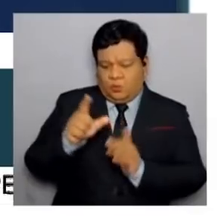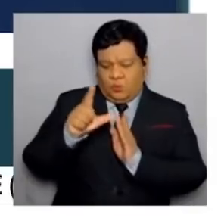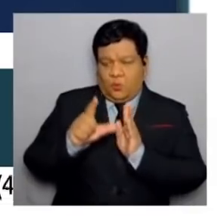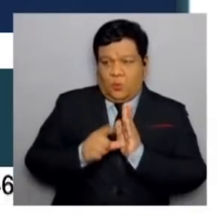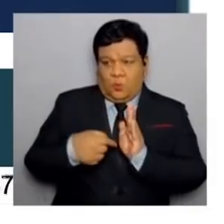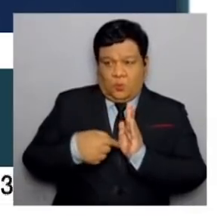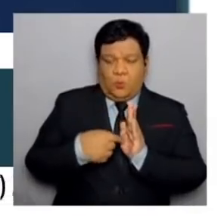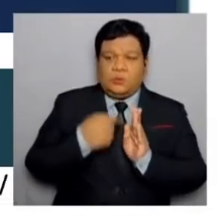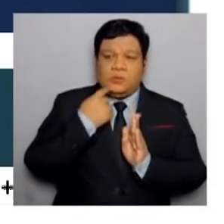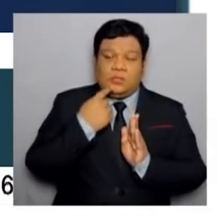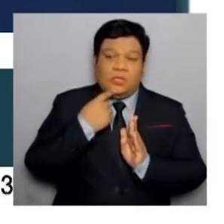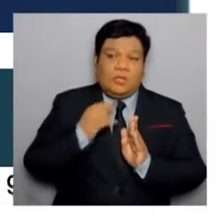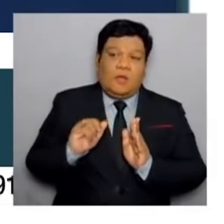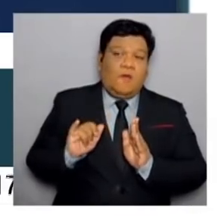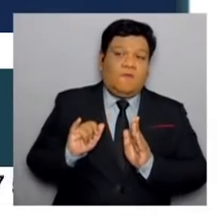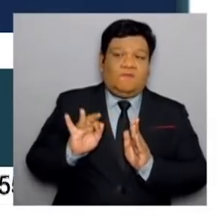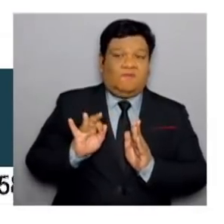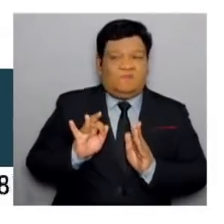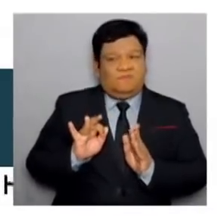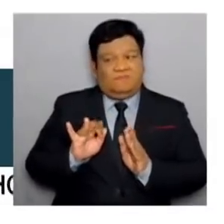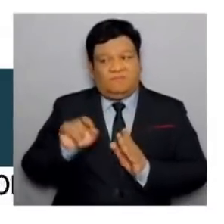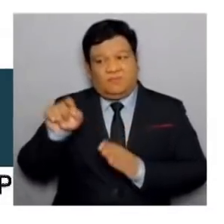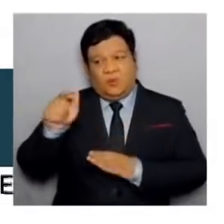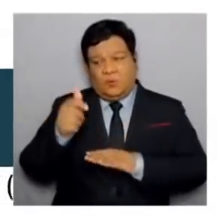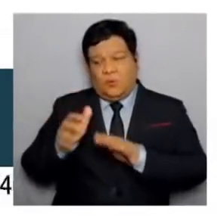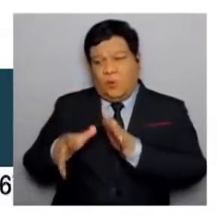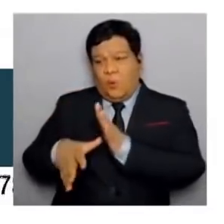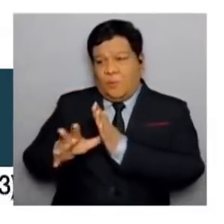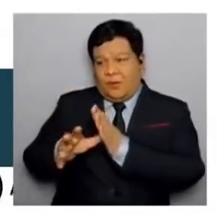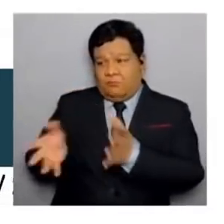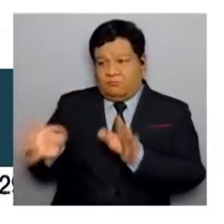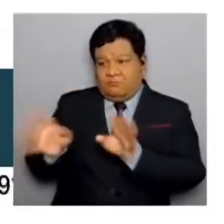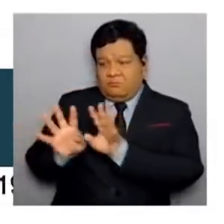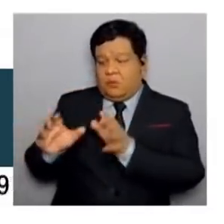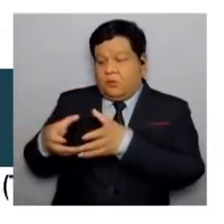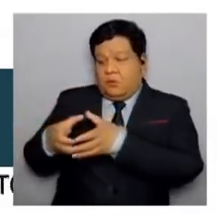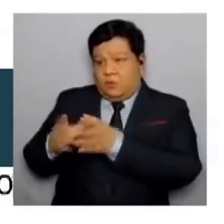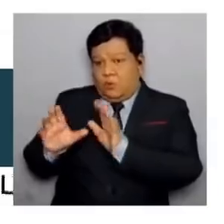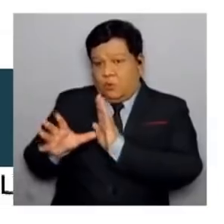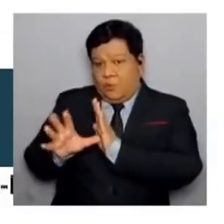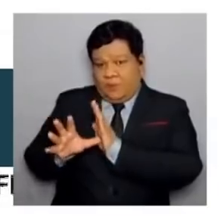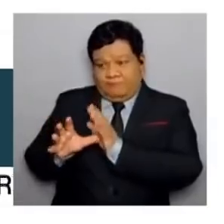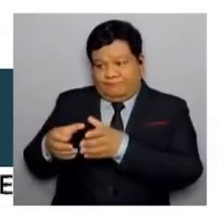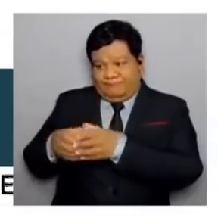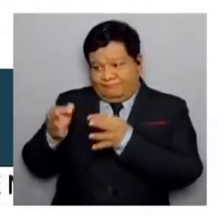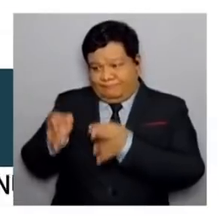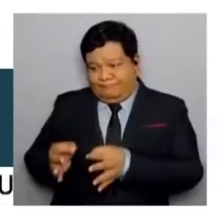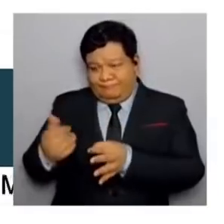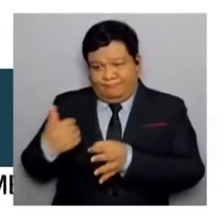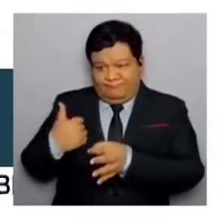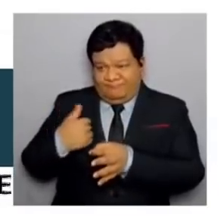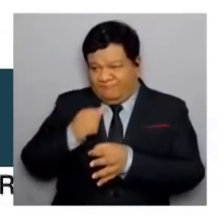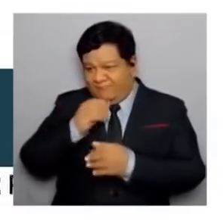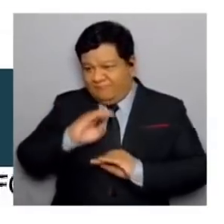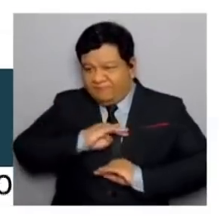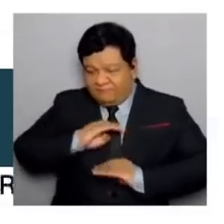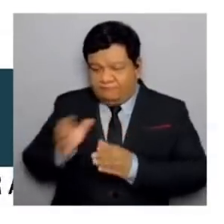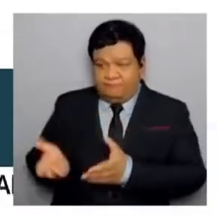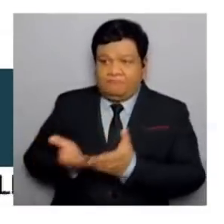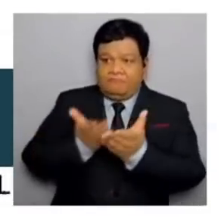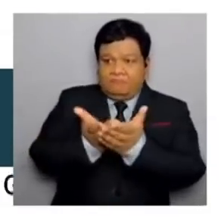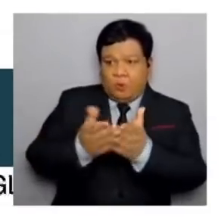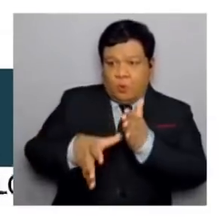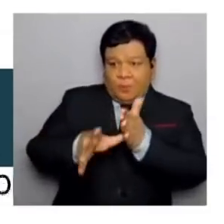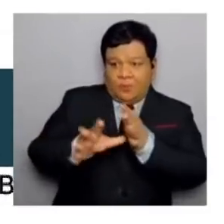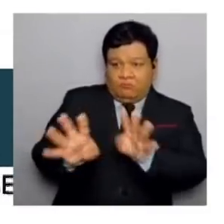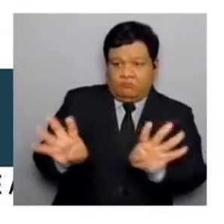na hindi ka satisfied sa decision ng COMELEC division, antayin muna yung decision ng COMELEC en banc before you can go up to the Supreme